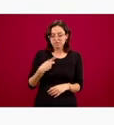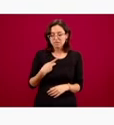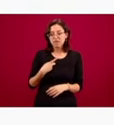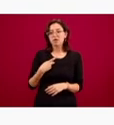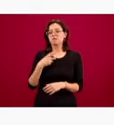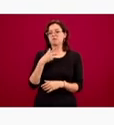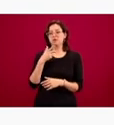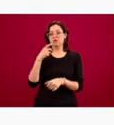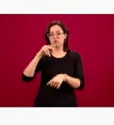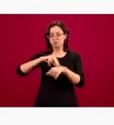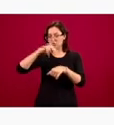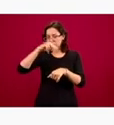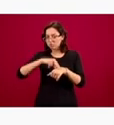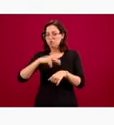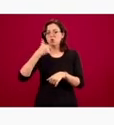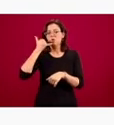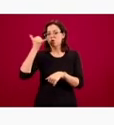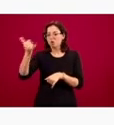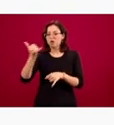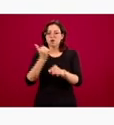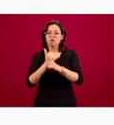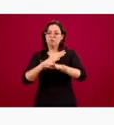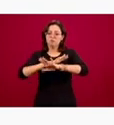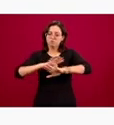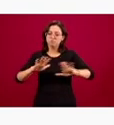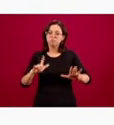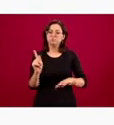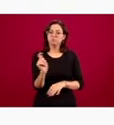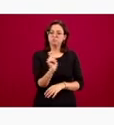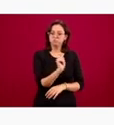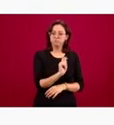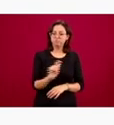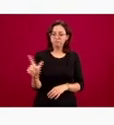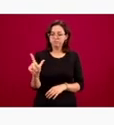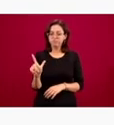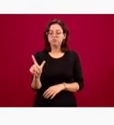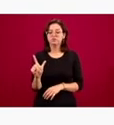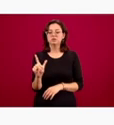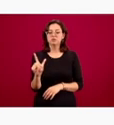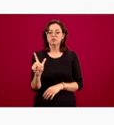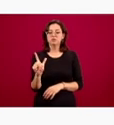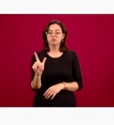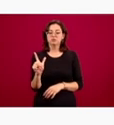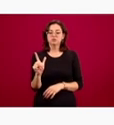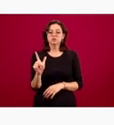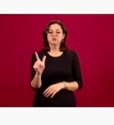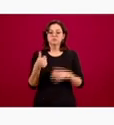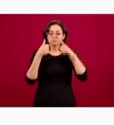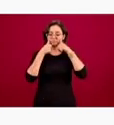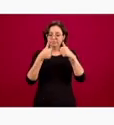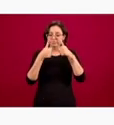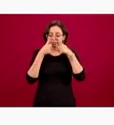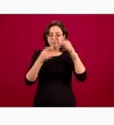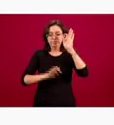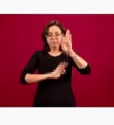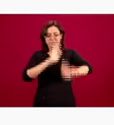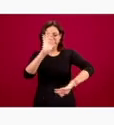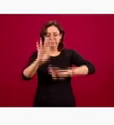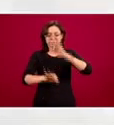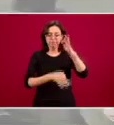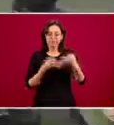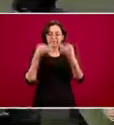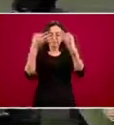medication because it can be very addictive. So, and a lot of people in different countries have started